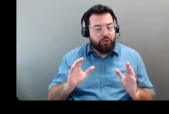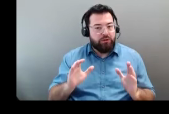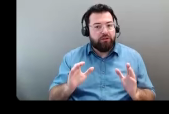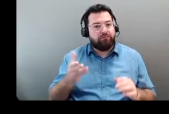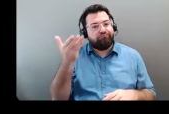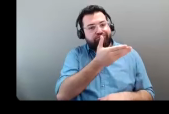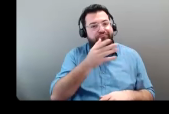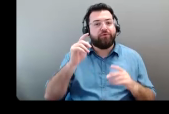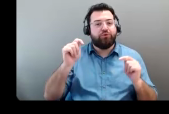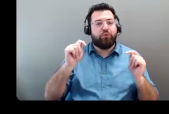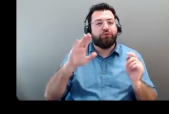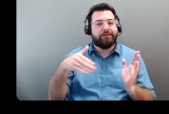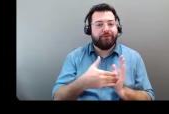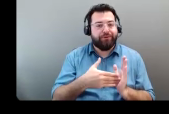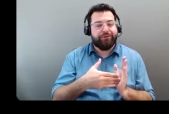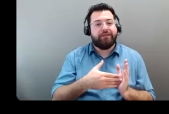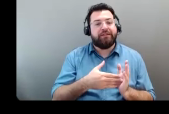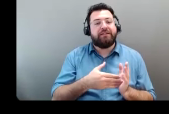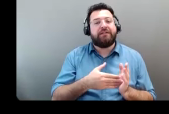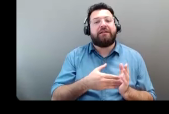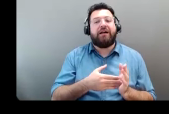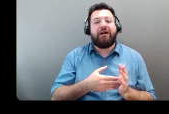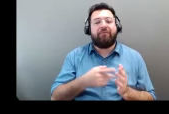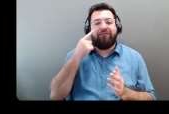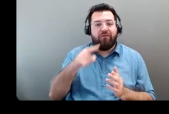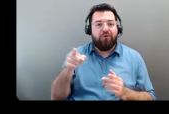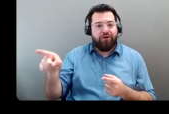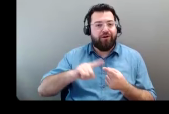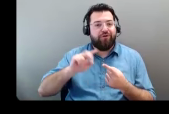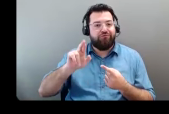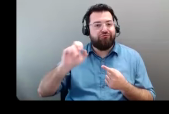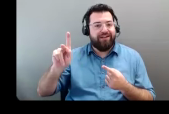over in the tutorial center for Rick and Rio's classes.